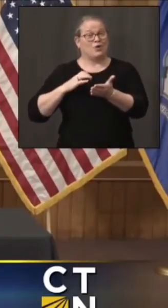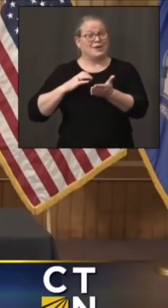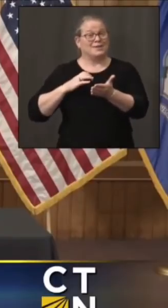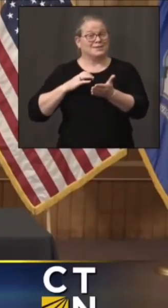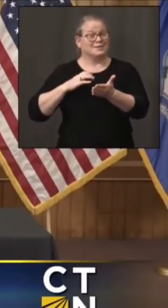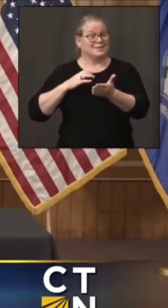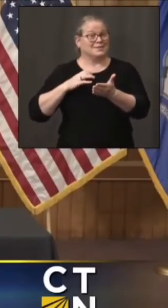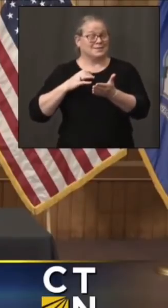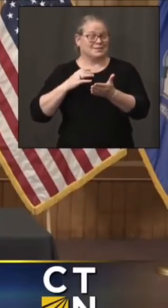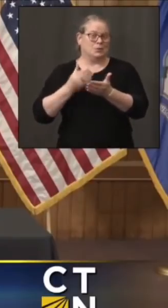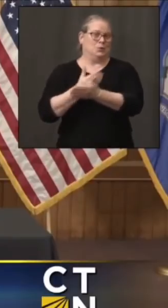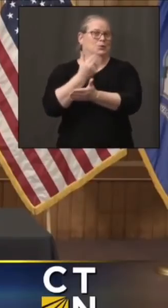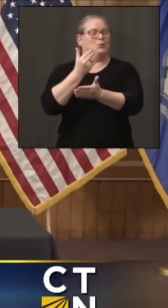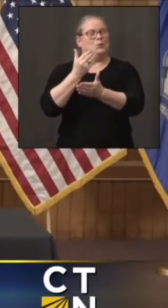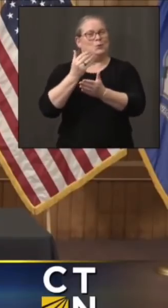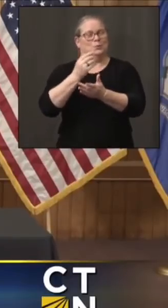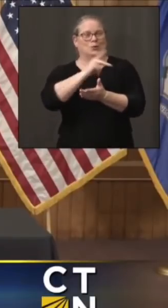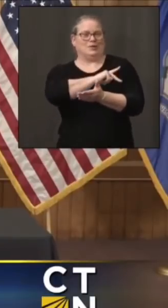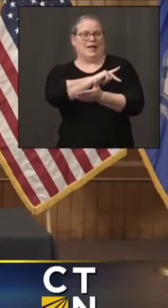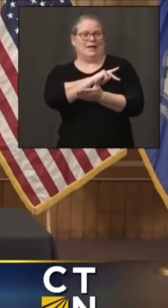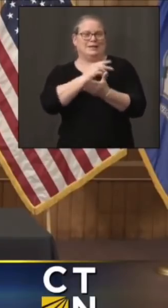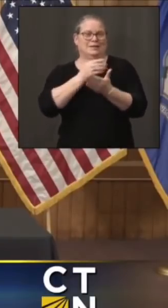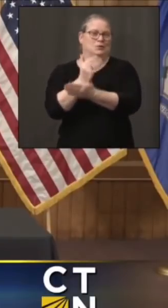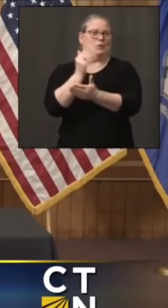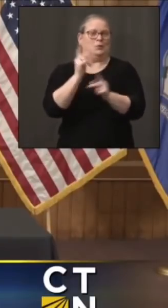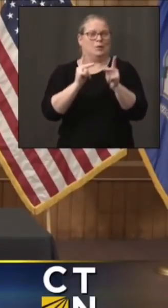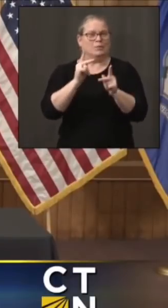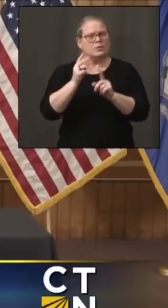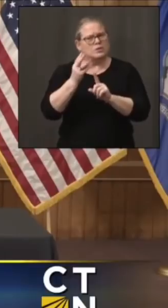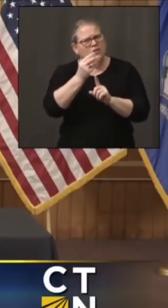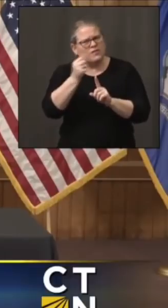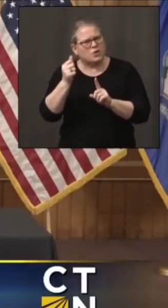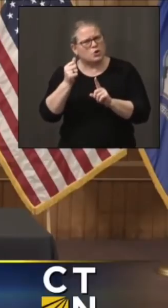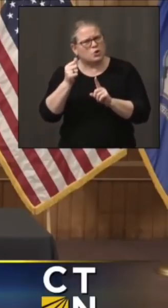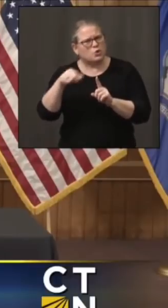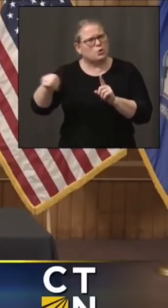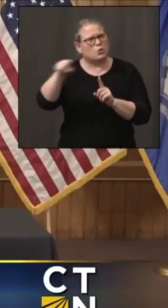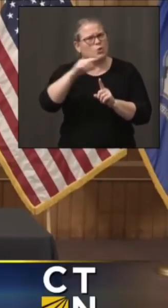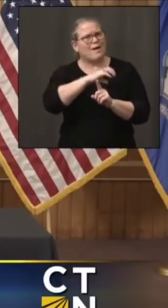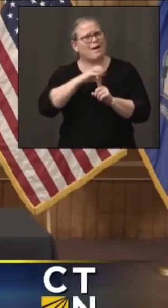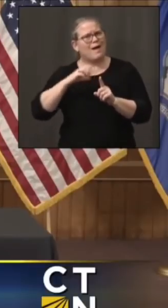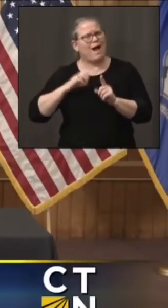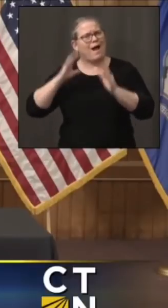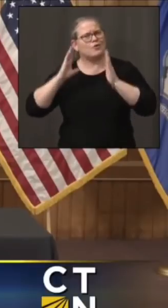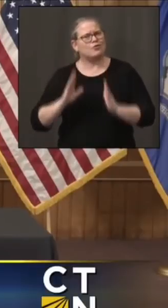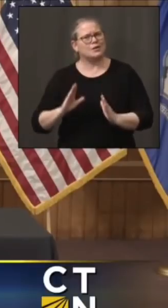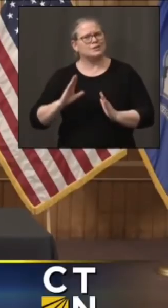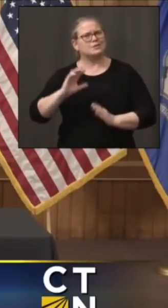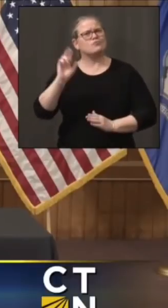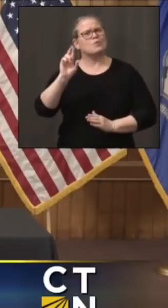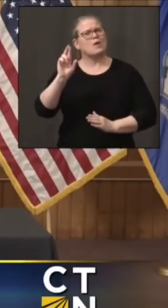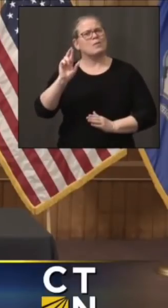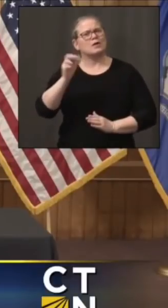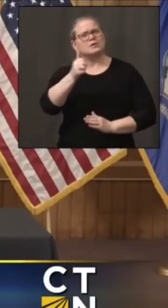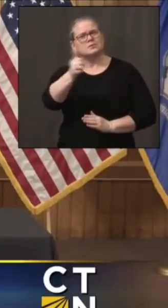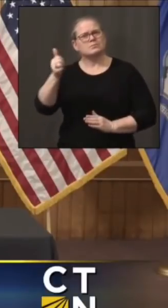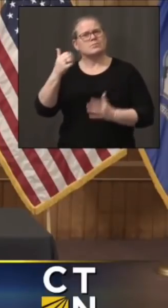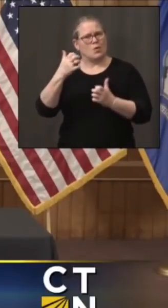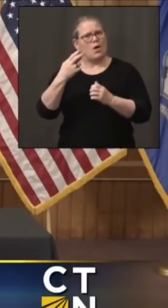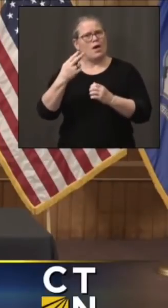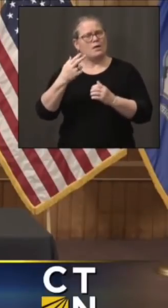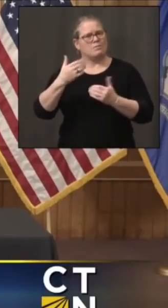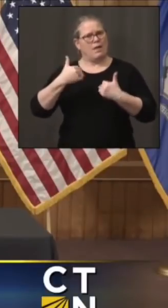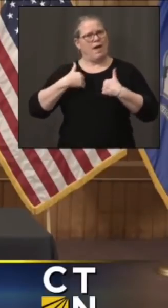There's a few Republicans who want to carry weapons while they're in the chambers. Your thoughts on that and any predictions for